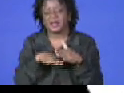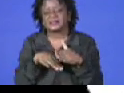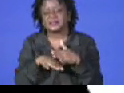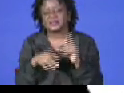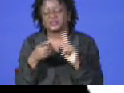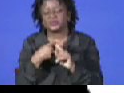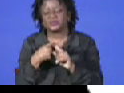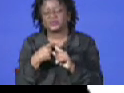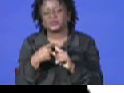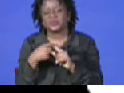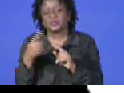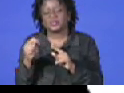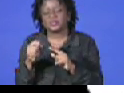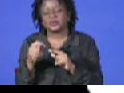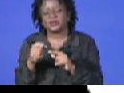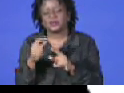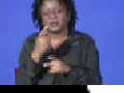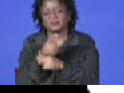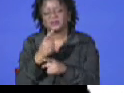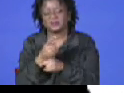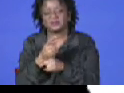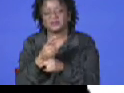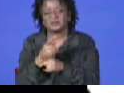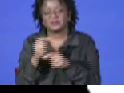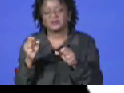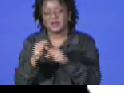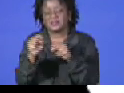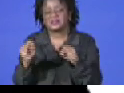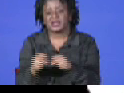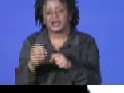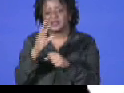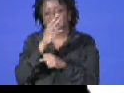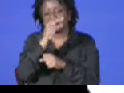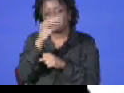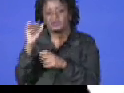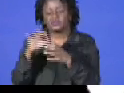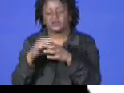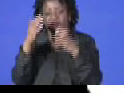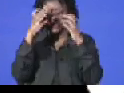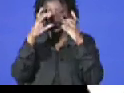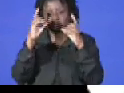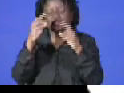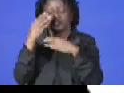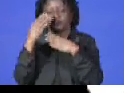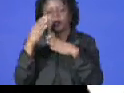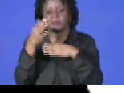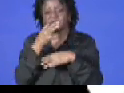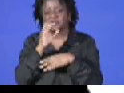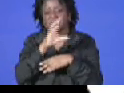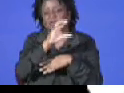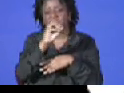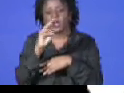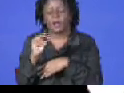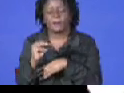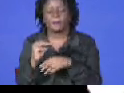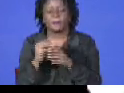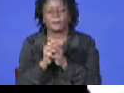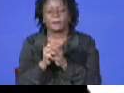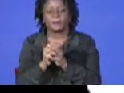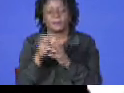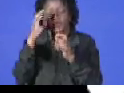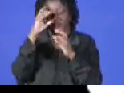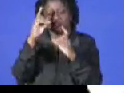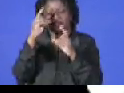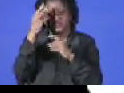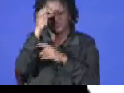the respective device, site, which is the Ministry of Education Bahamas.com. Well, the